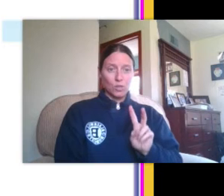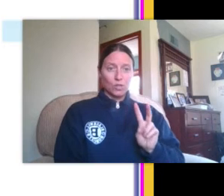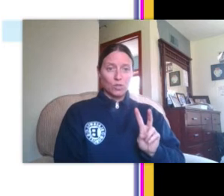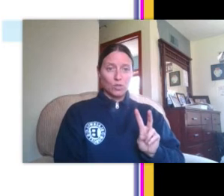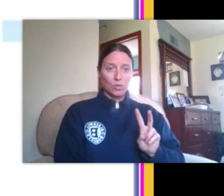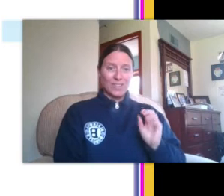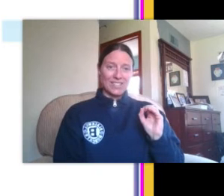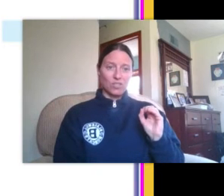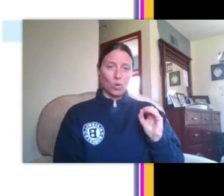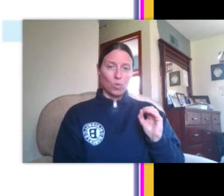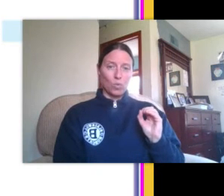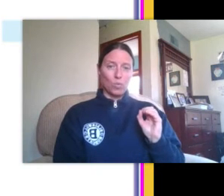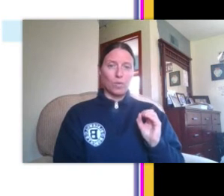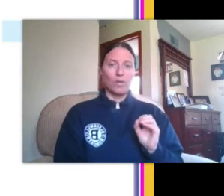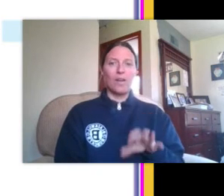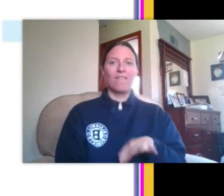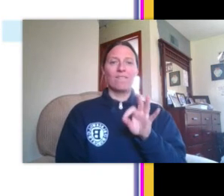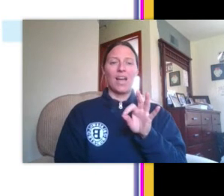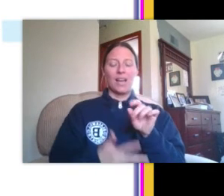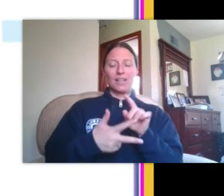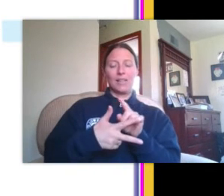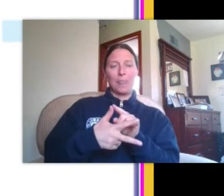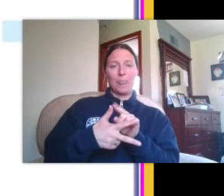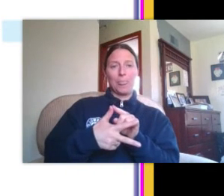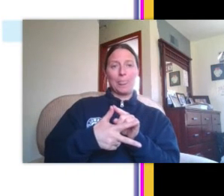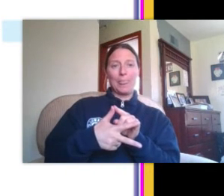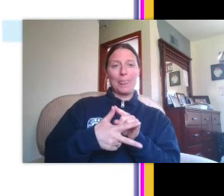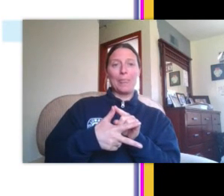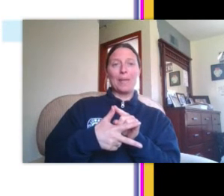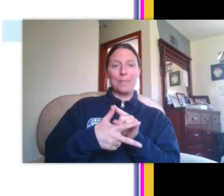2, and 0. Find the mean,